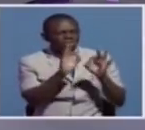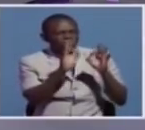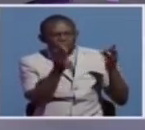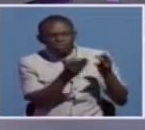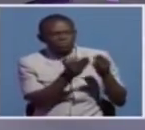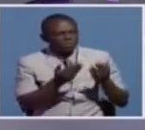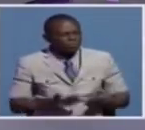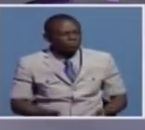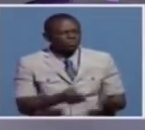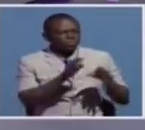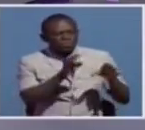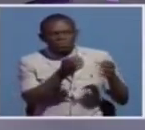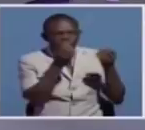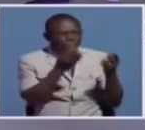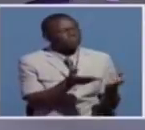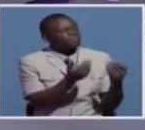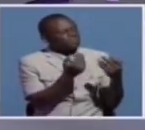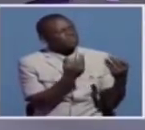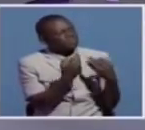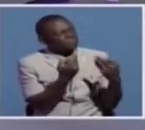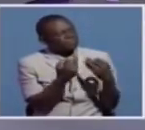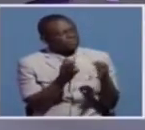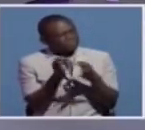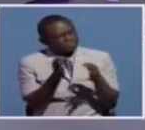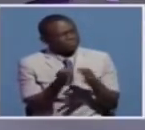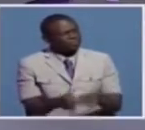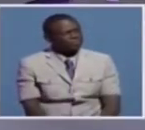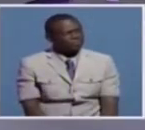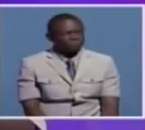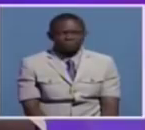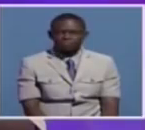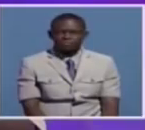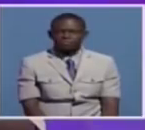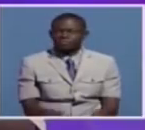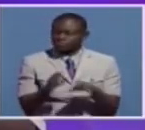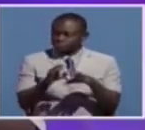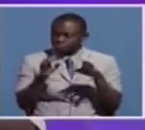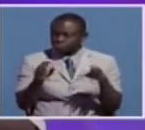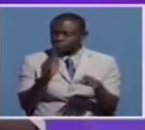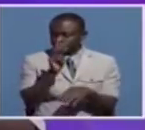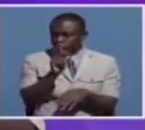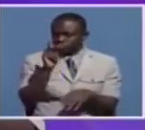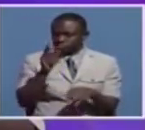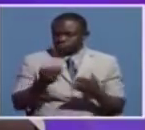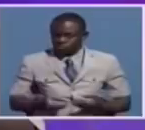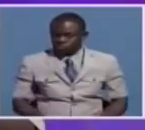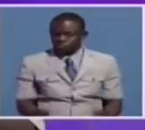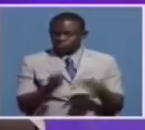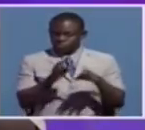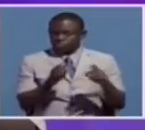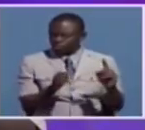run us through that. All right. We talk about the children. The firstborn is Panji